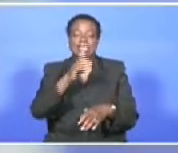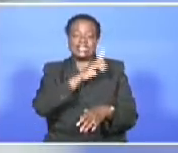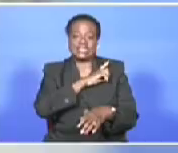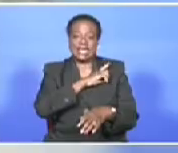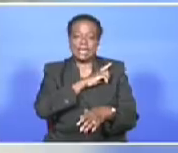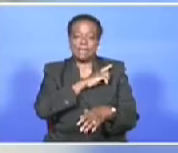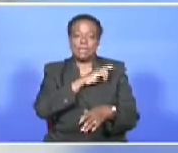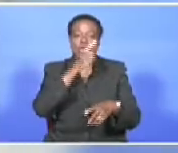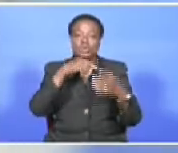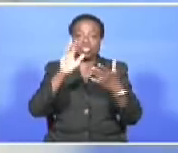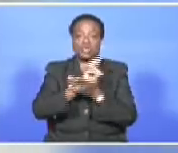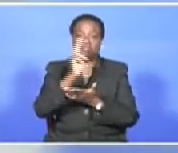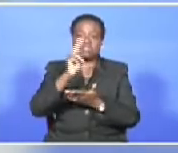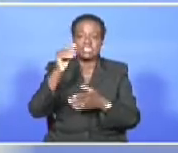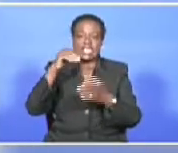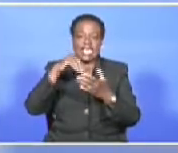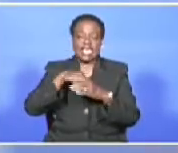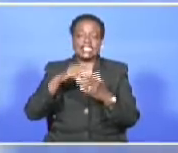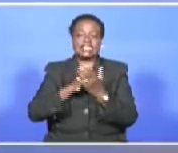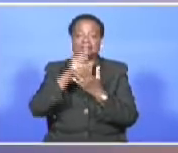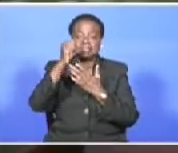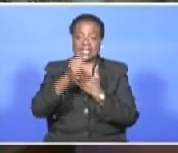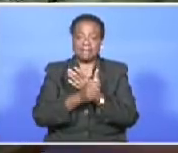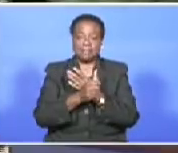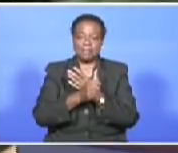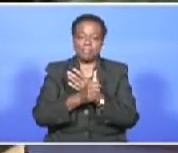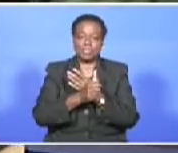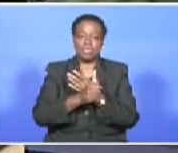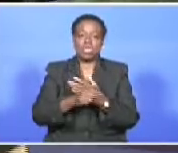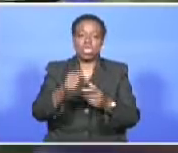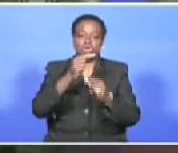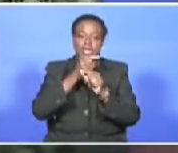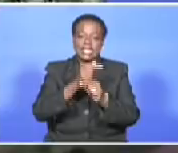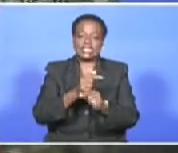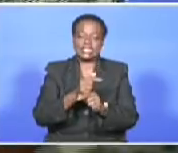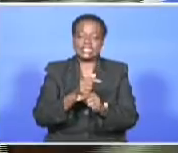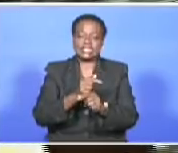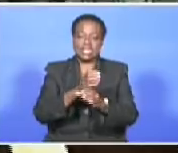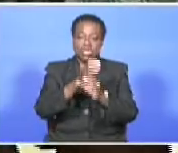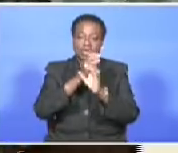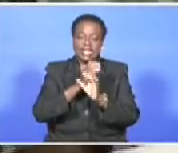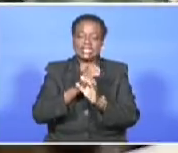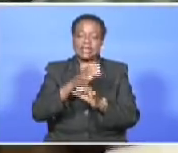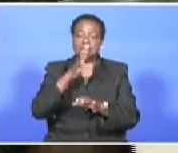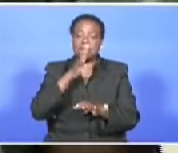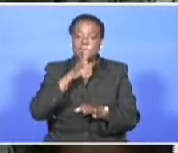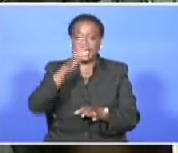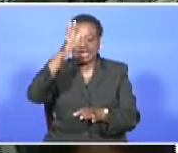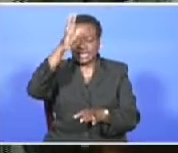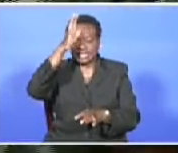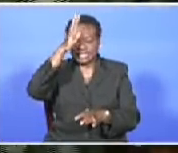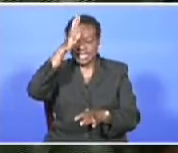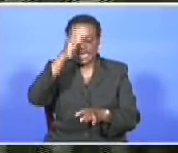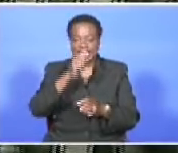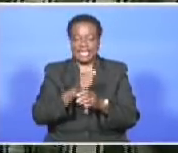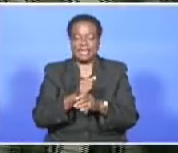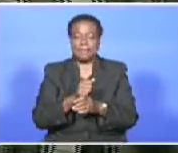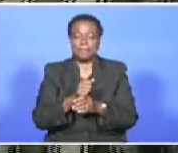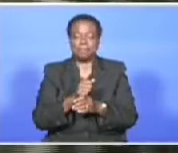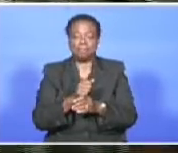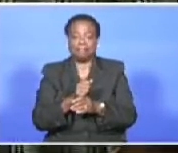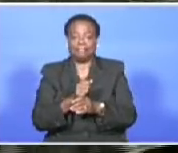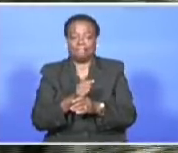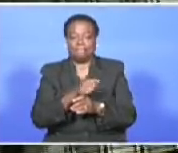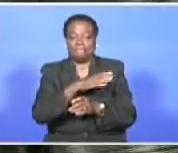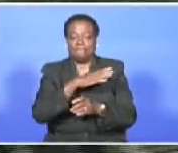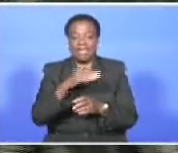university in September, credits her mother, stepfather, teachers, and mentors for her success to date. She has this bit of